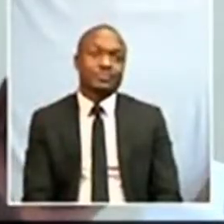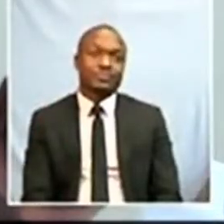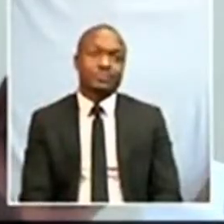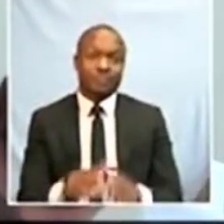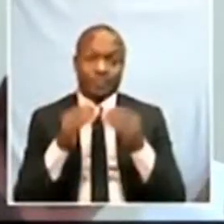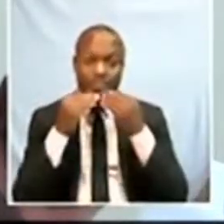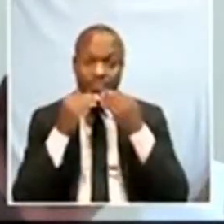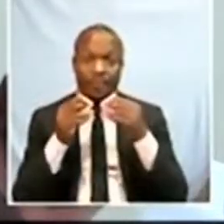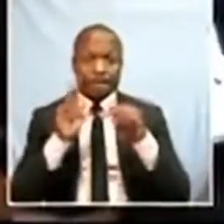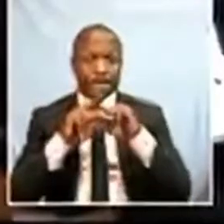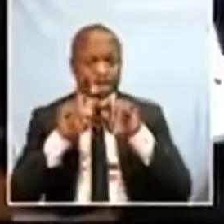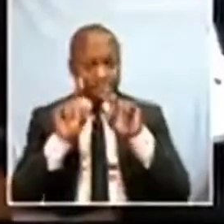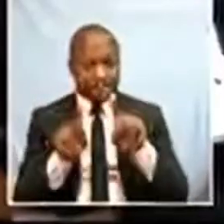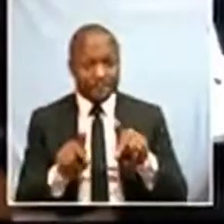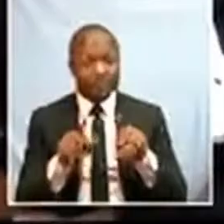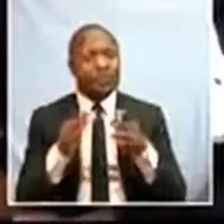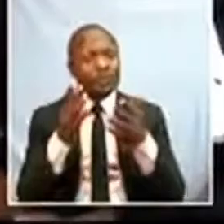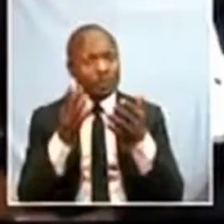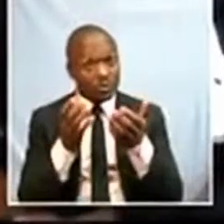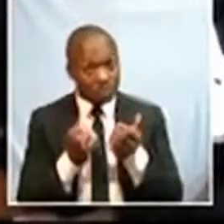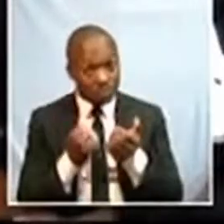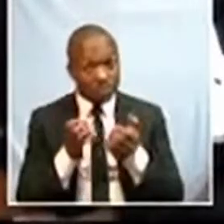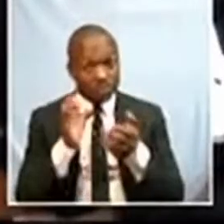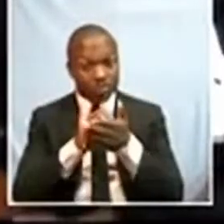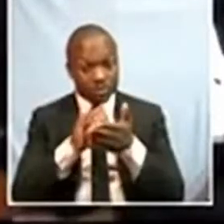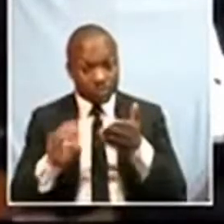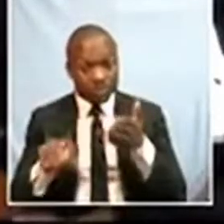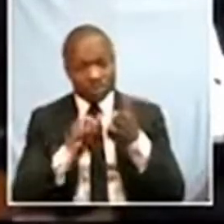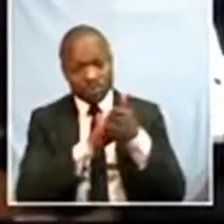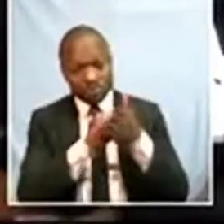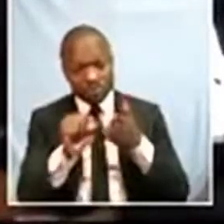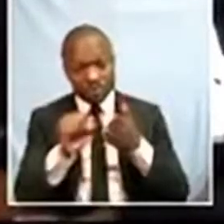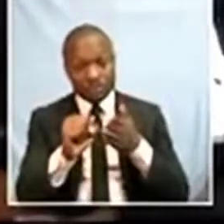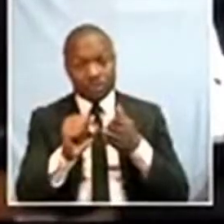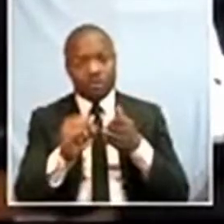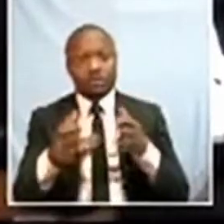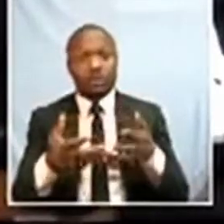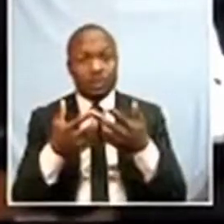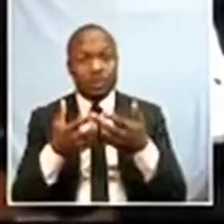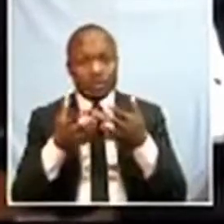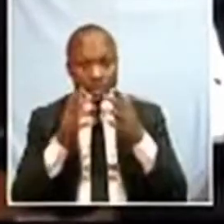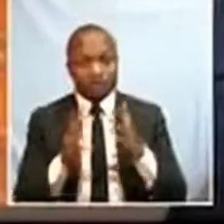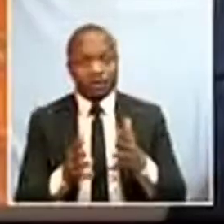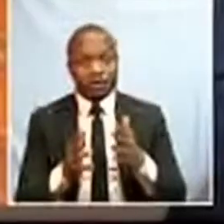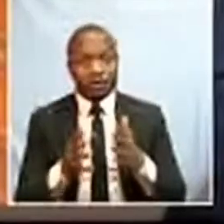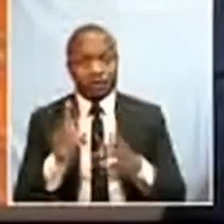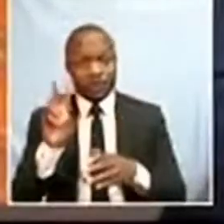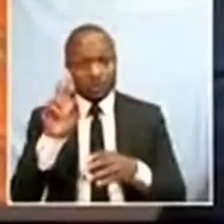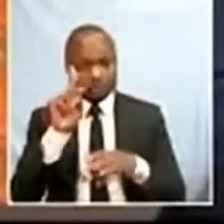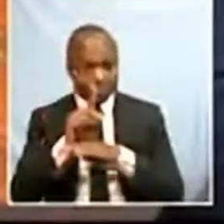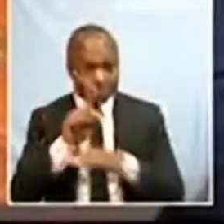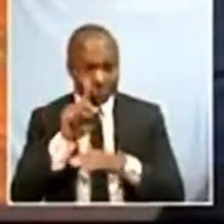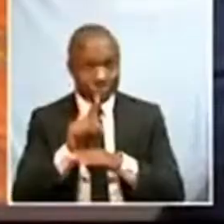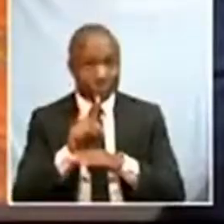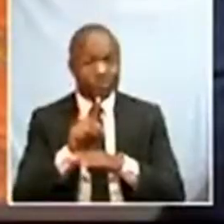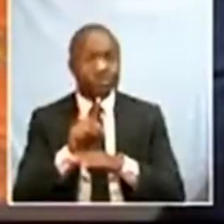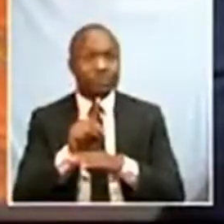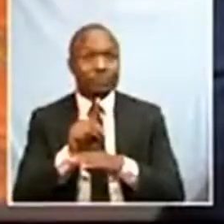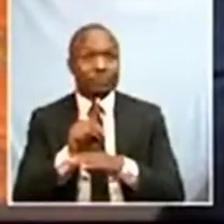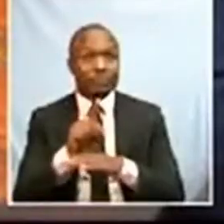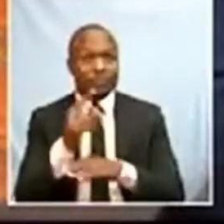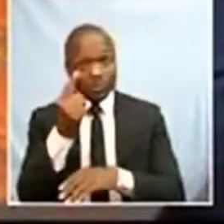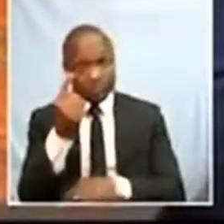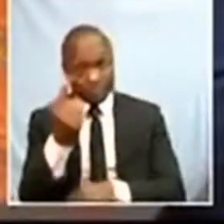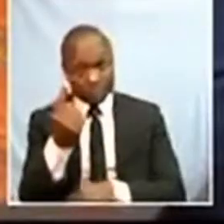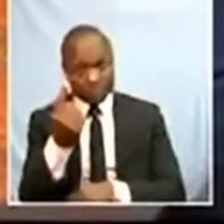Thank you, Chair. Chair, I would like to withdraw the statement by the engineer to mean the two projects are